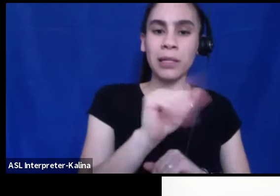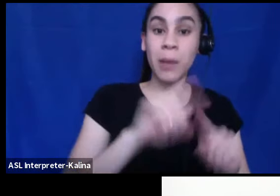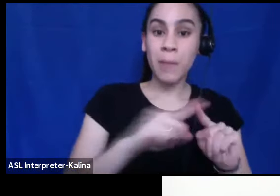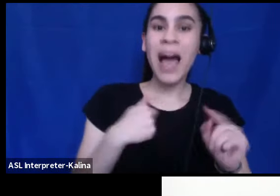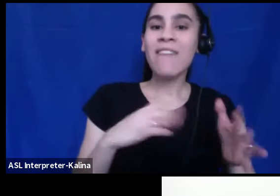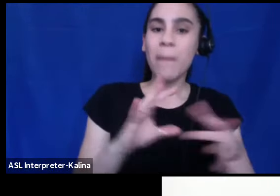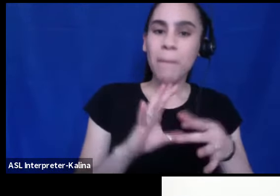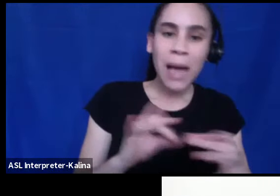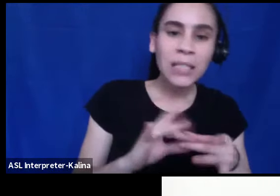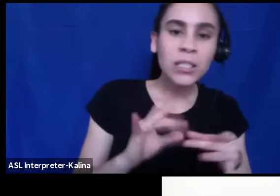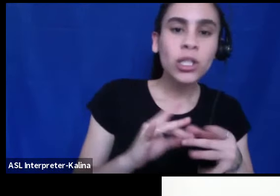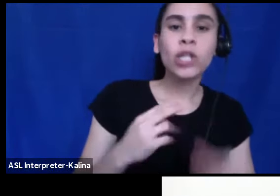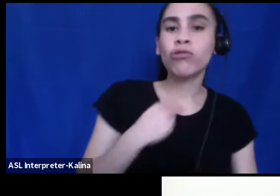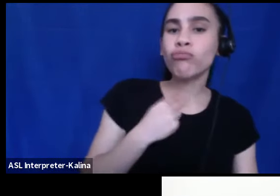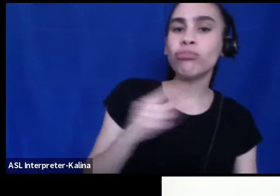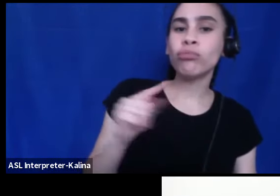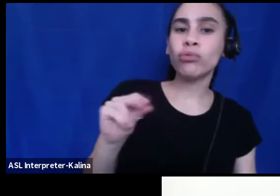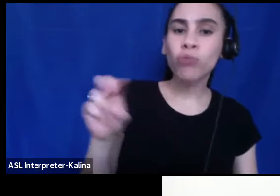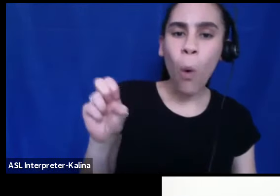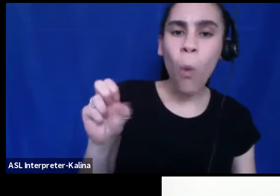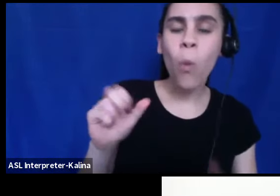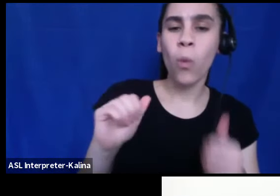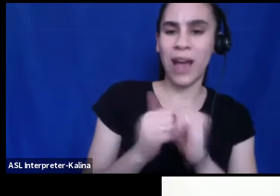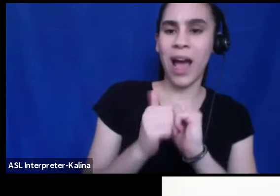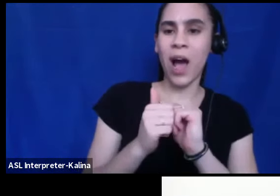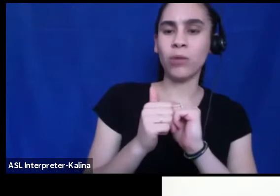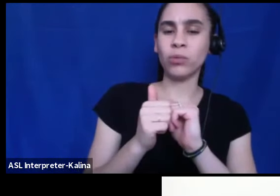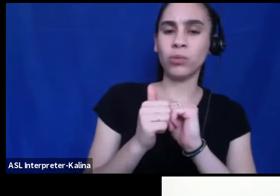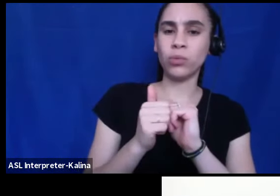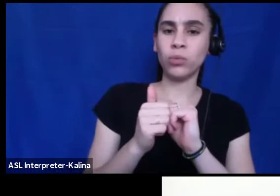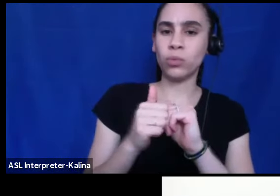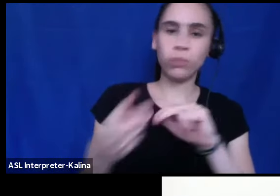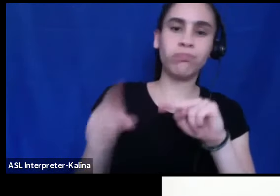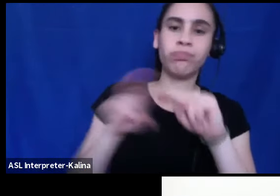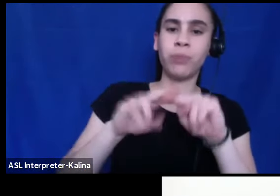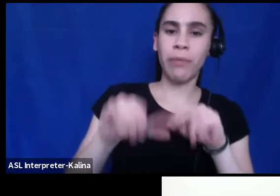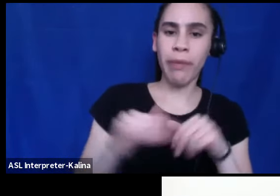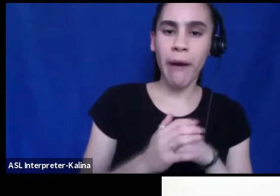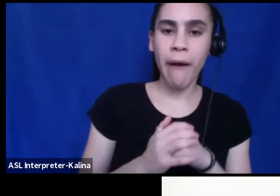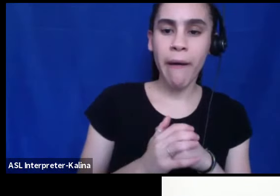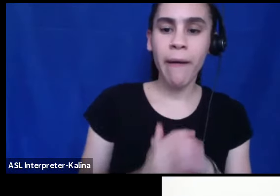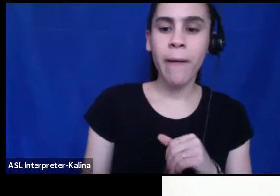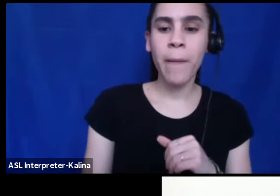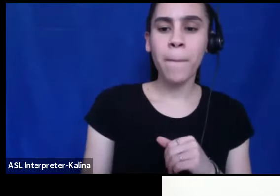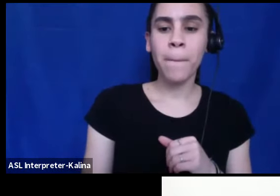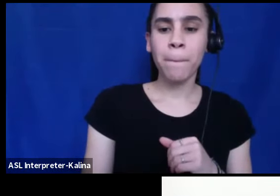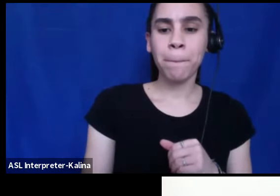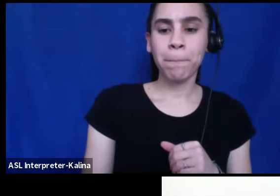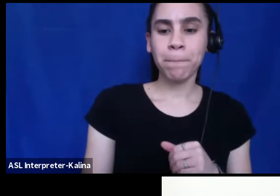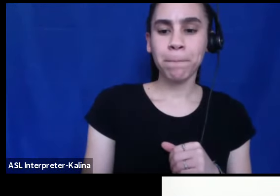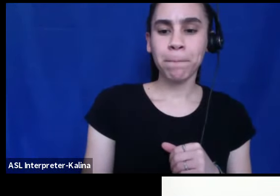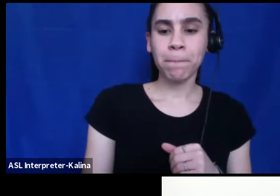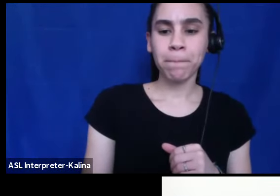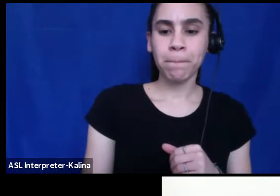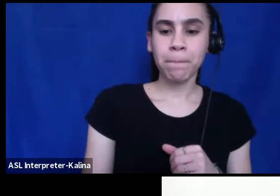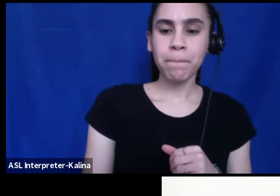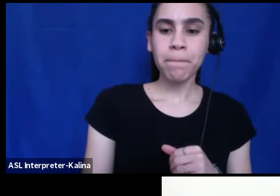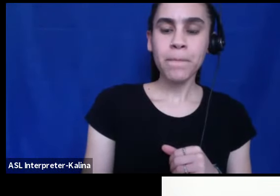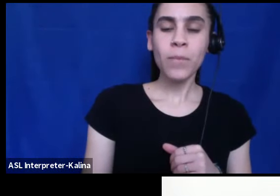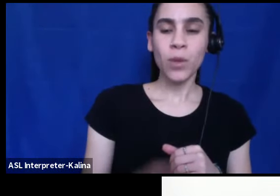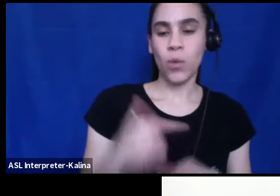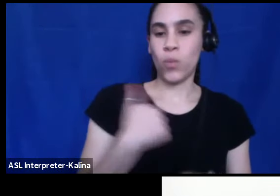that. And so I think that's the opportunity we have, is to speak up and talk about it